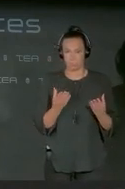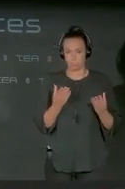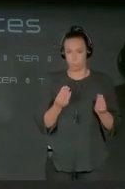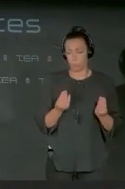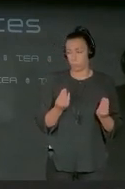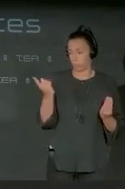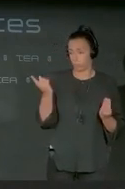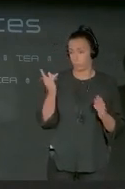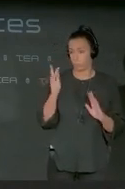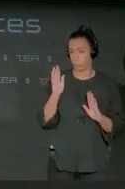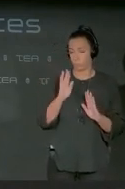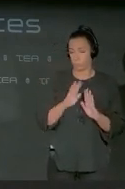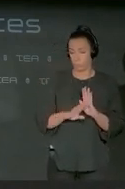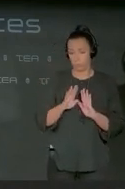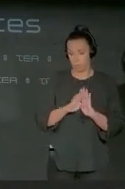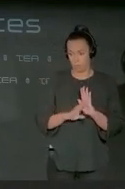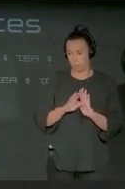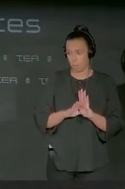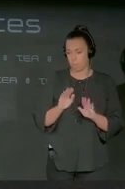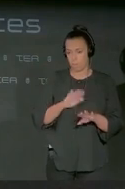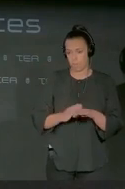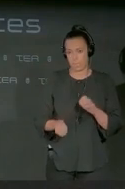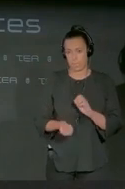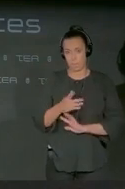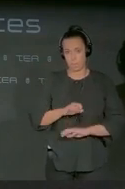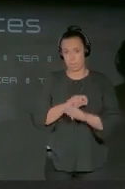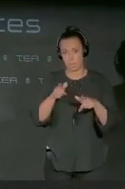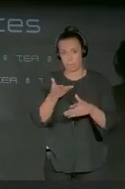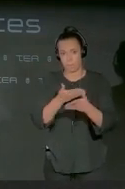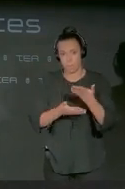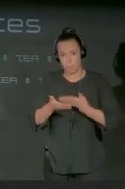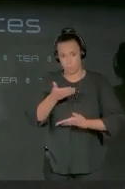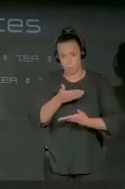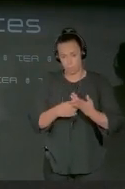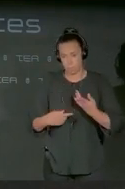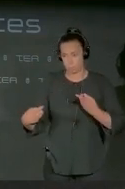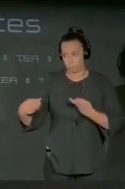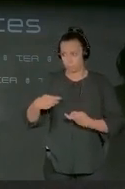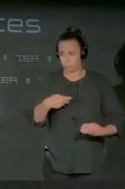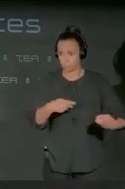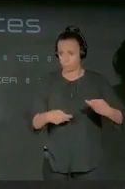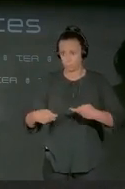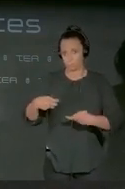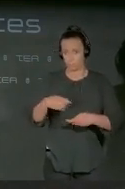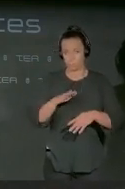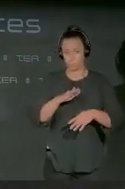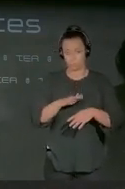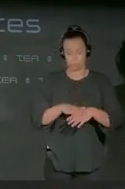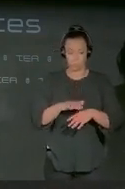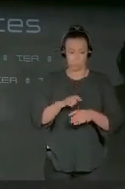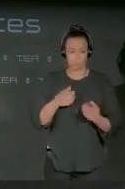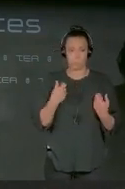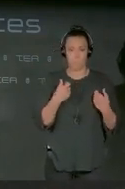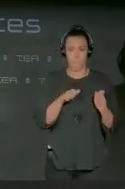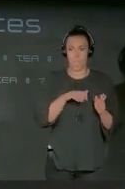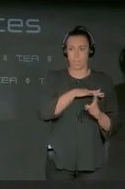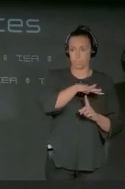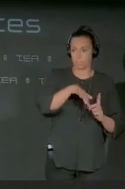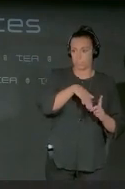collaboration, platforms, trying to bring the ecosystem together precisely to collaborate more, including